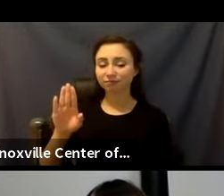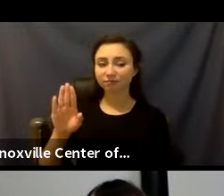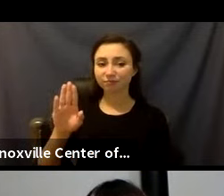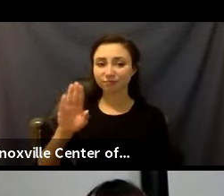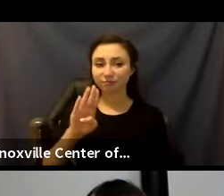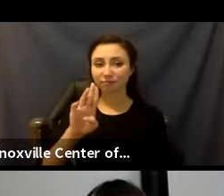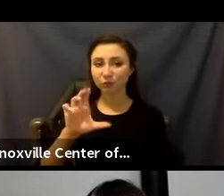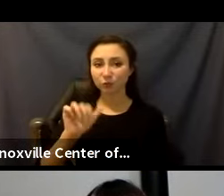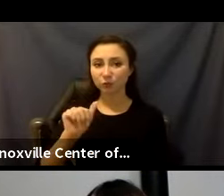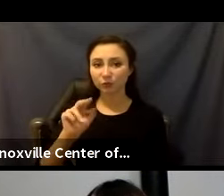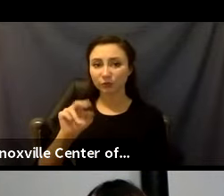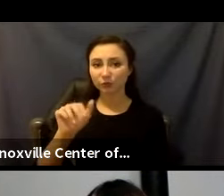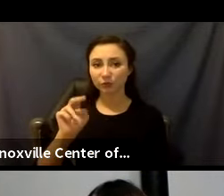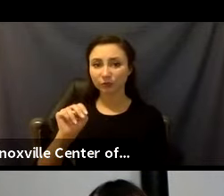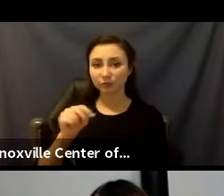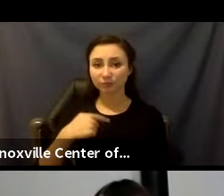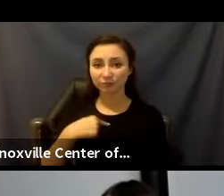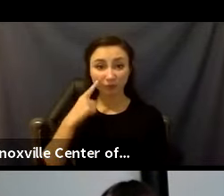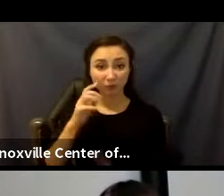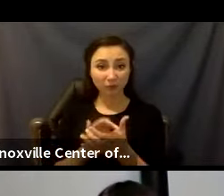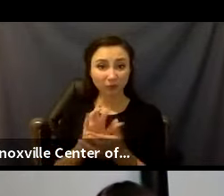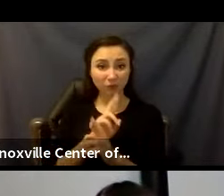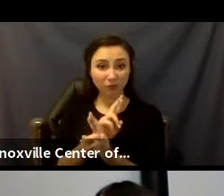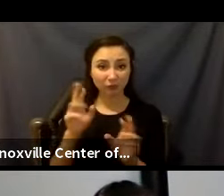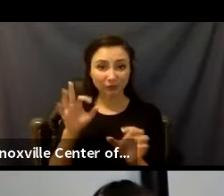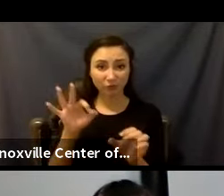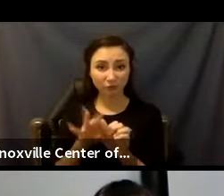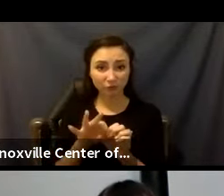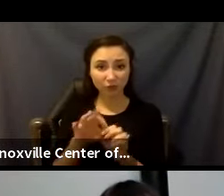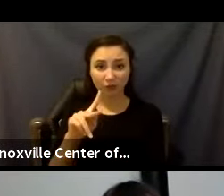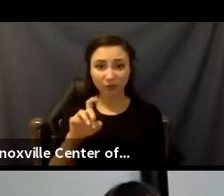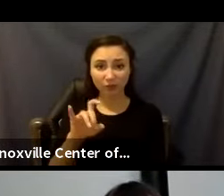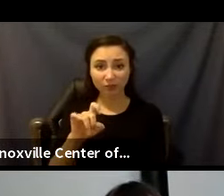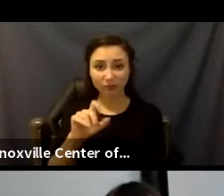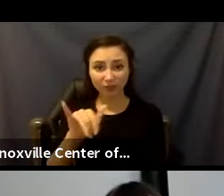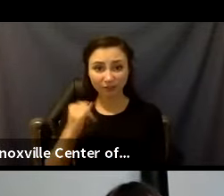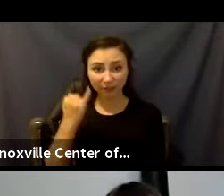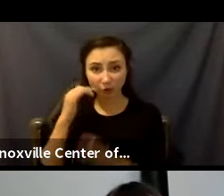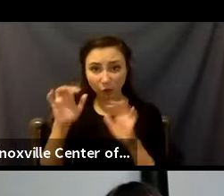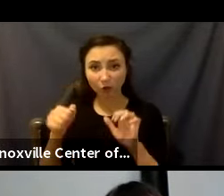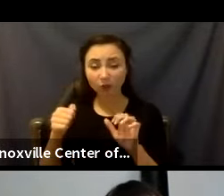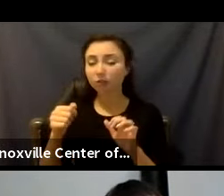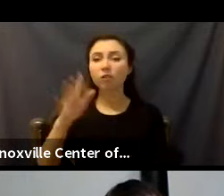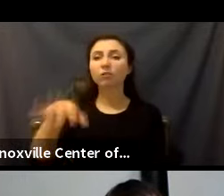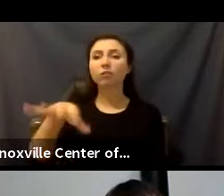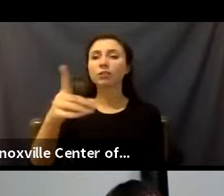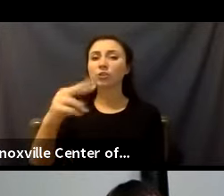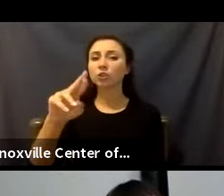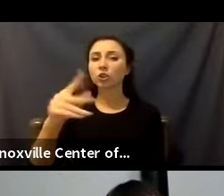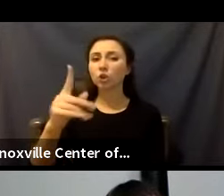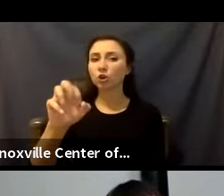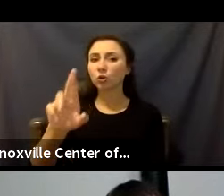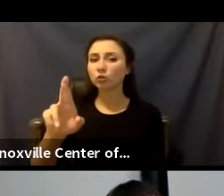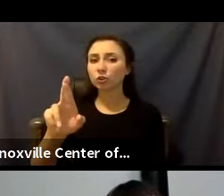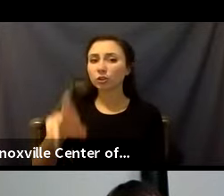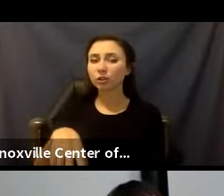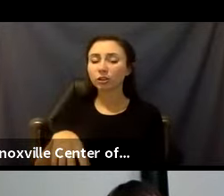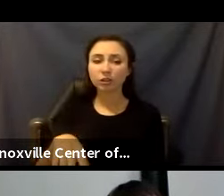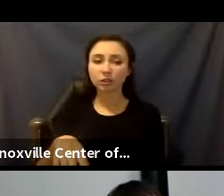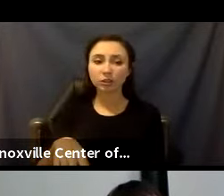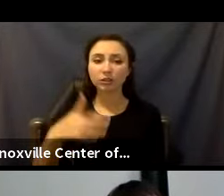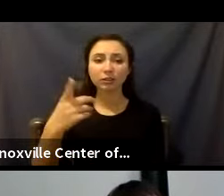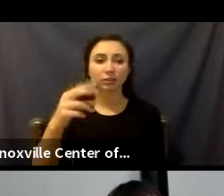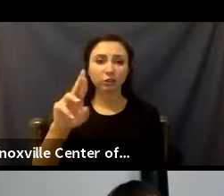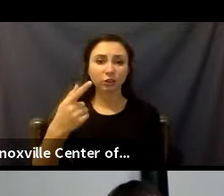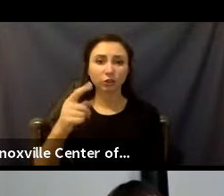Hearing none, I believe we're ready to vote. Kelsey, if you will give us a roll call on setting the agenda for the meeting this evening, please. Dr.